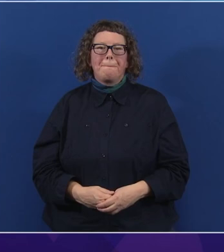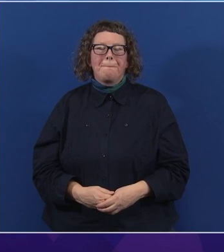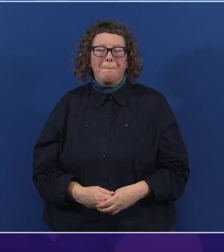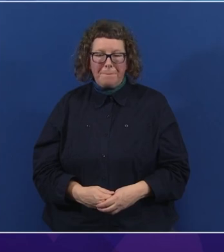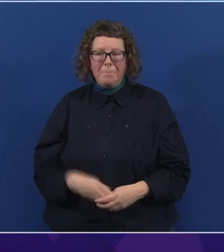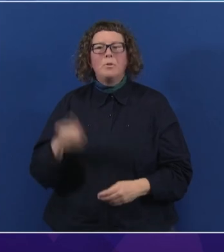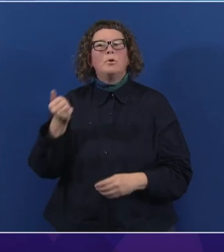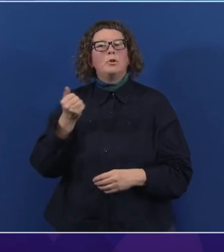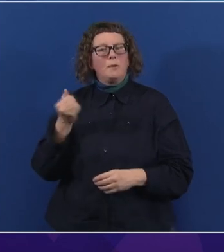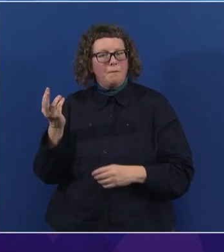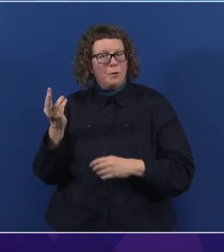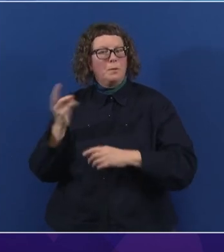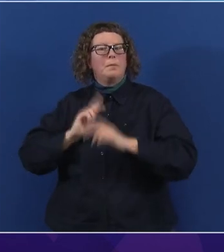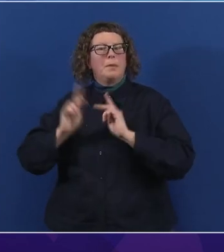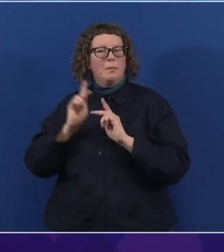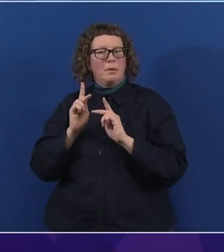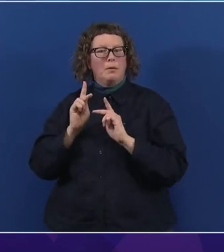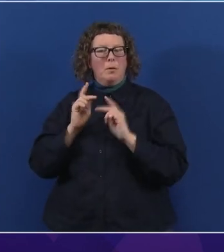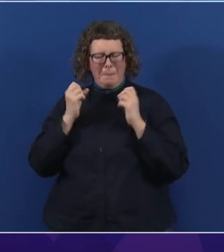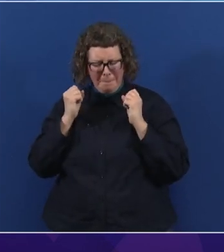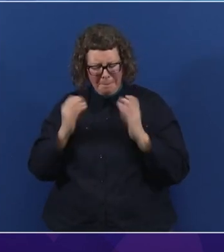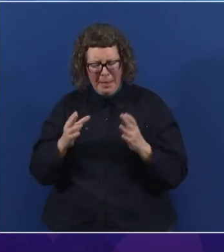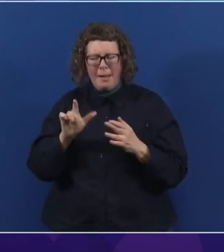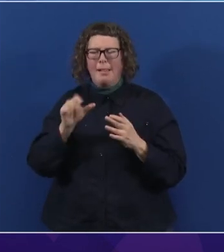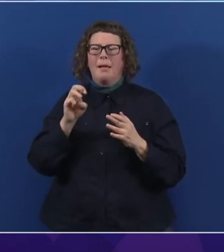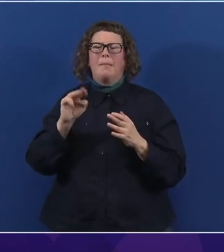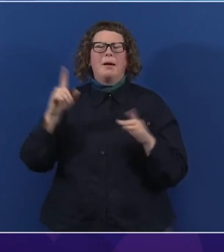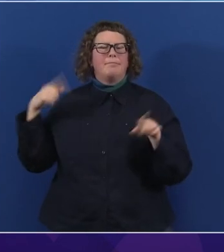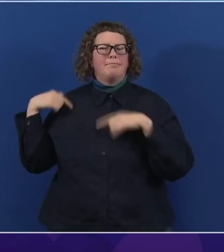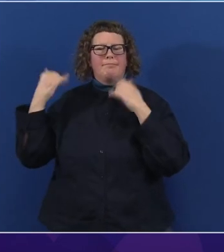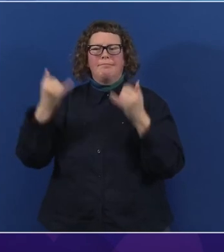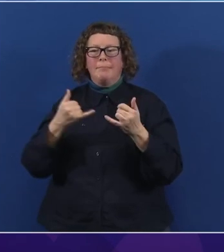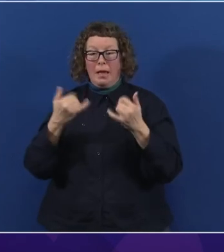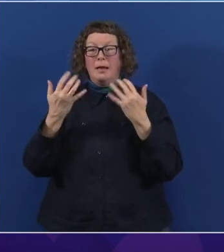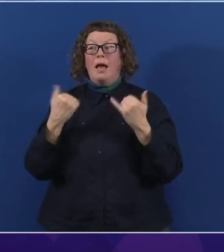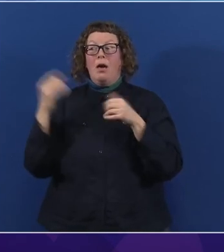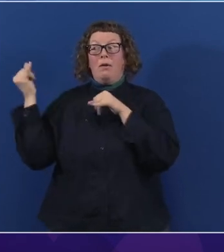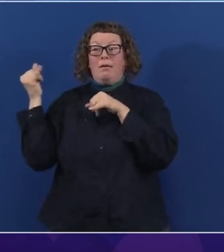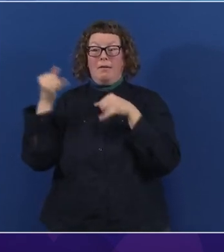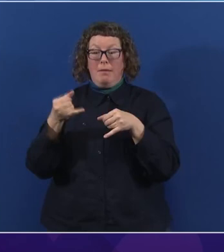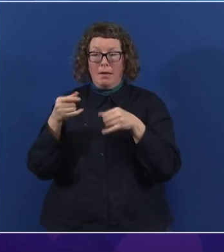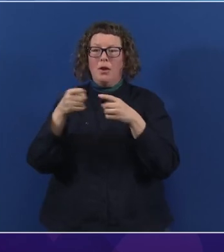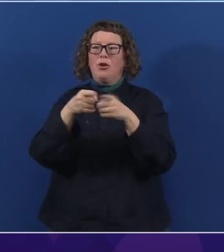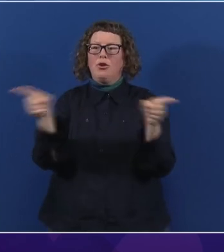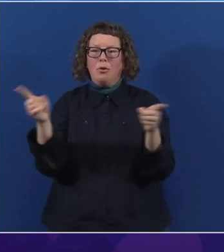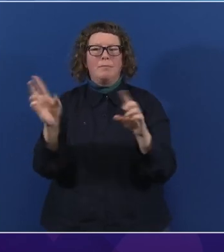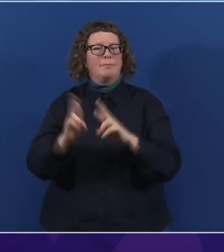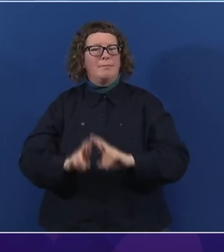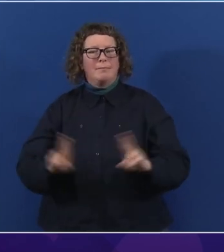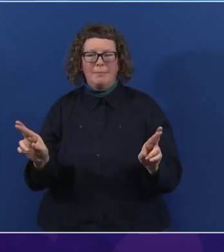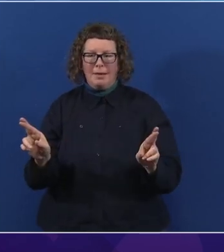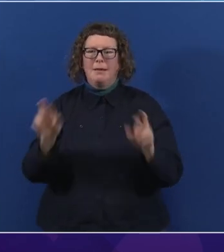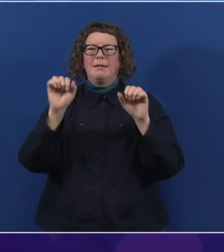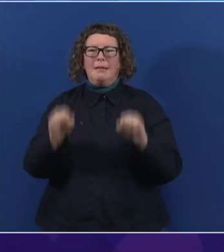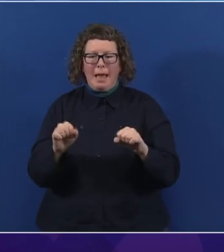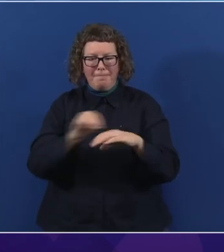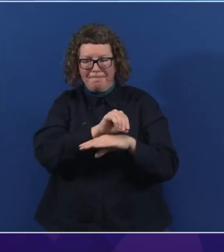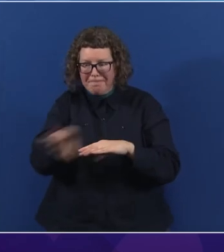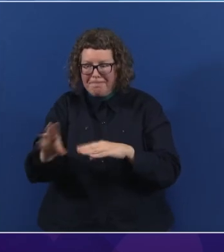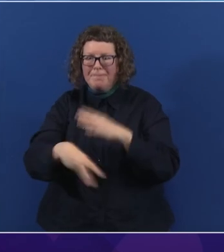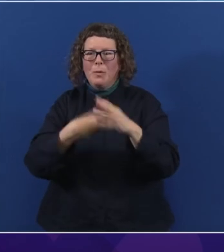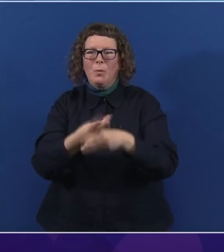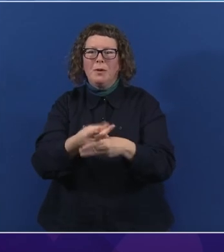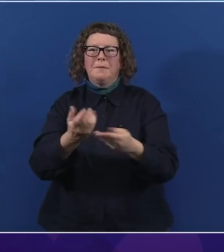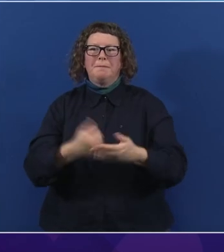These are just a few of the many alumni who have come before. Now, like them, you are equipped to make your mark anywhere in the